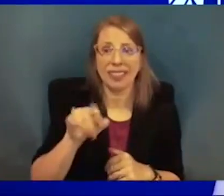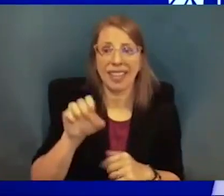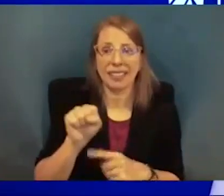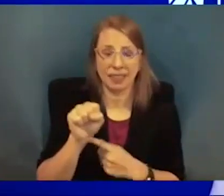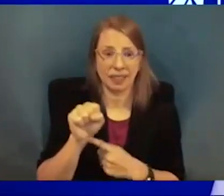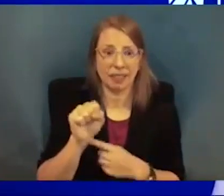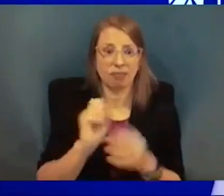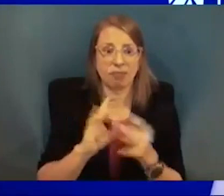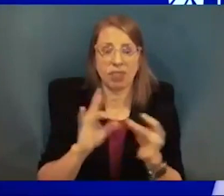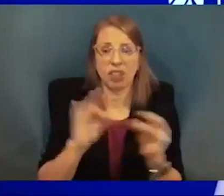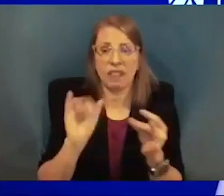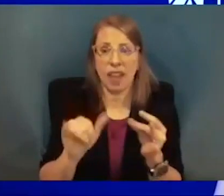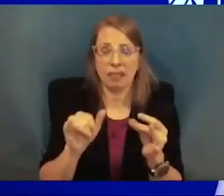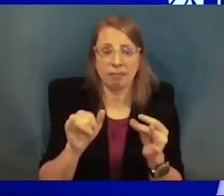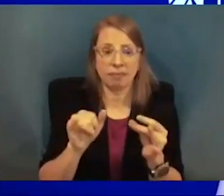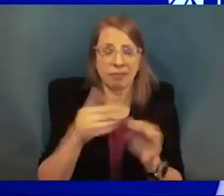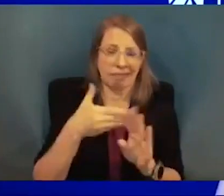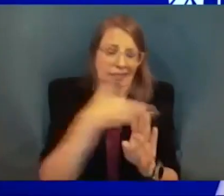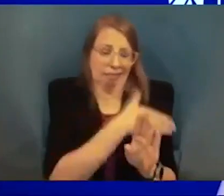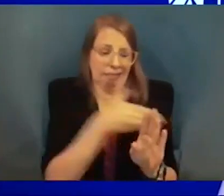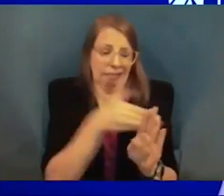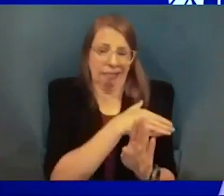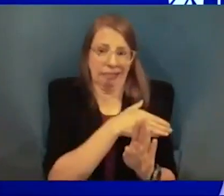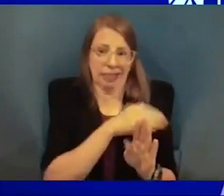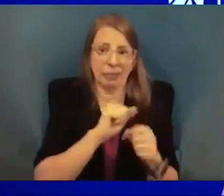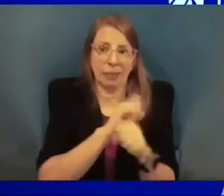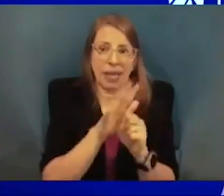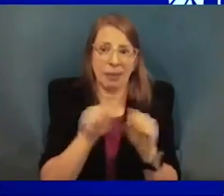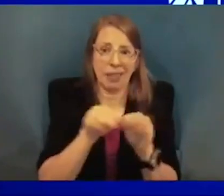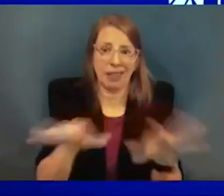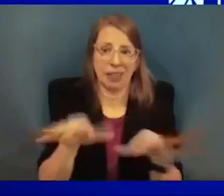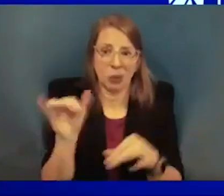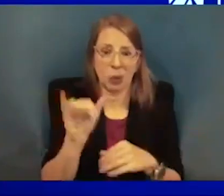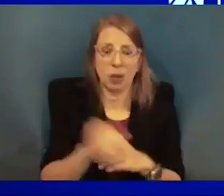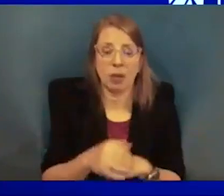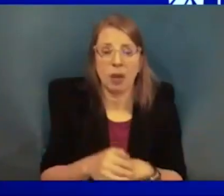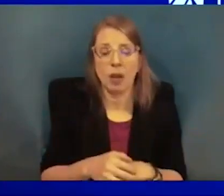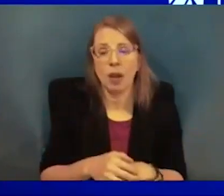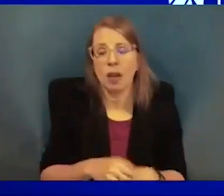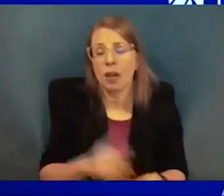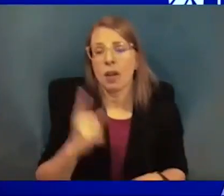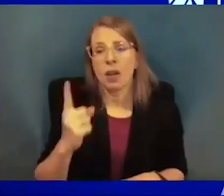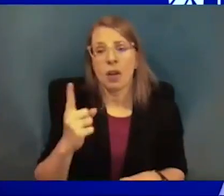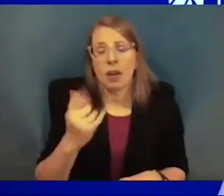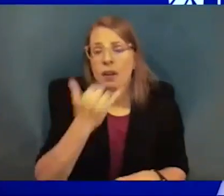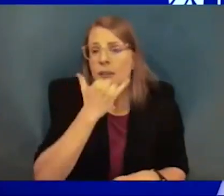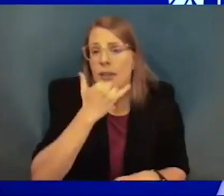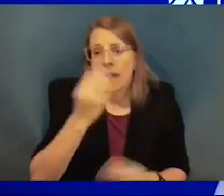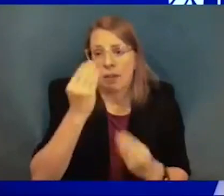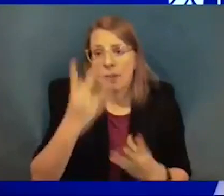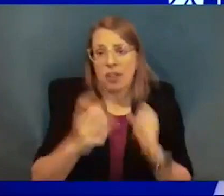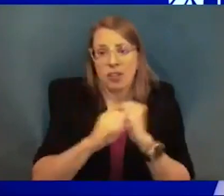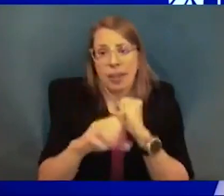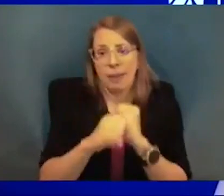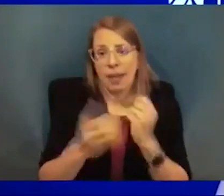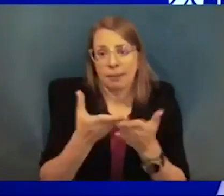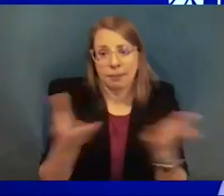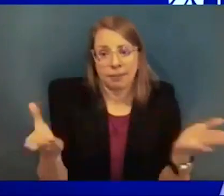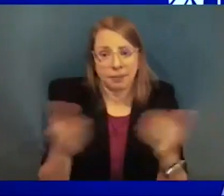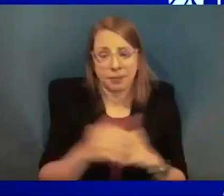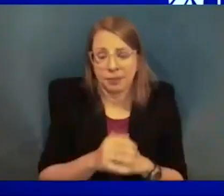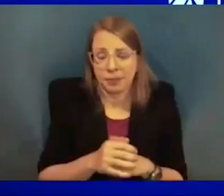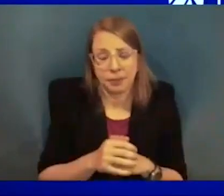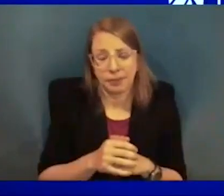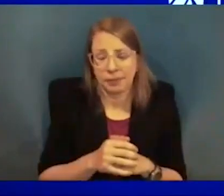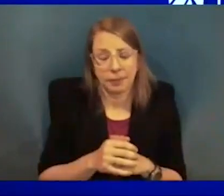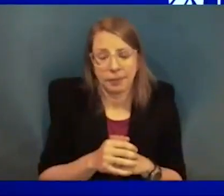as well. Again, one more misinformation campaign that has been out there. But we